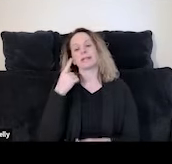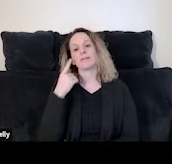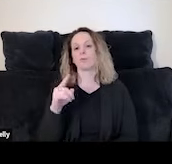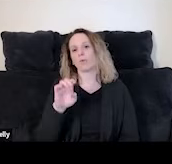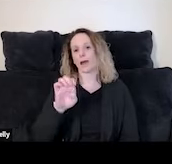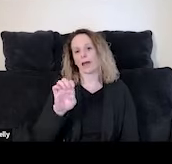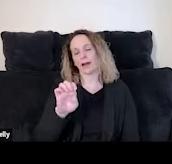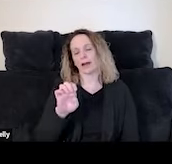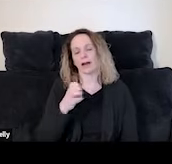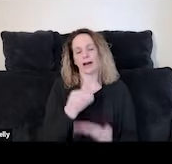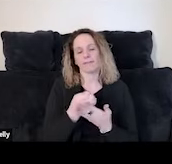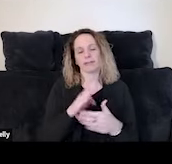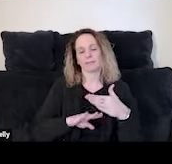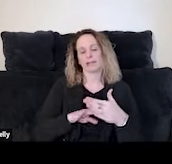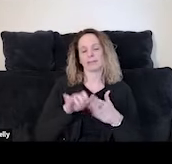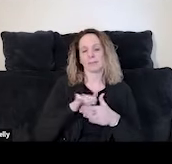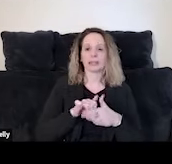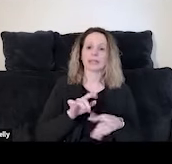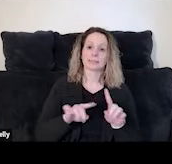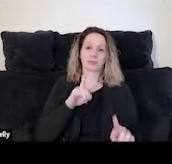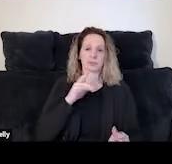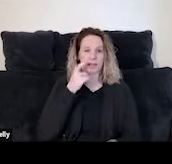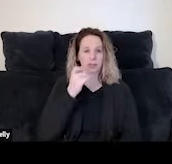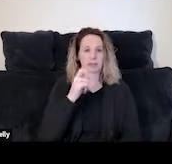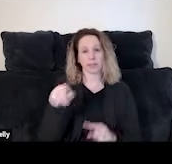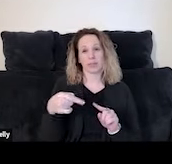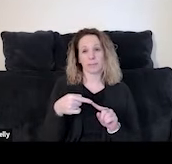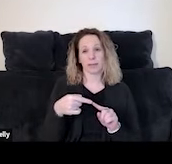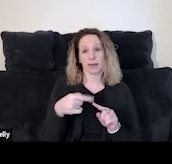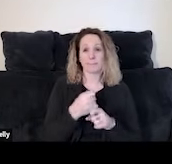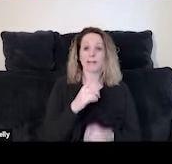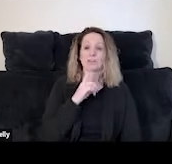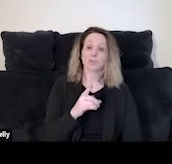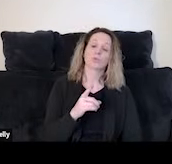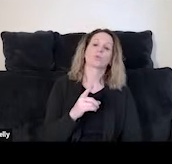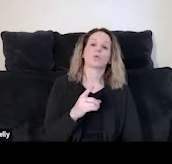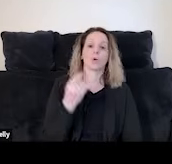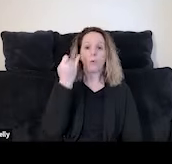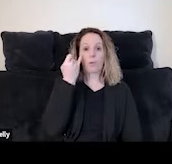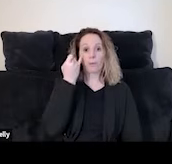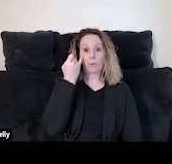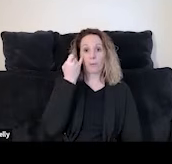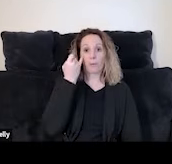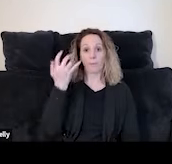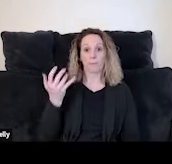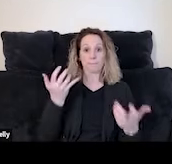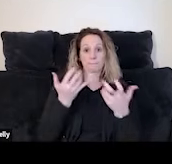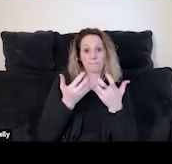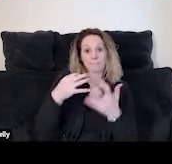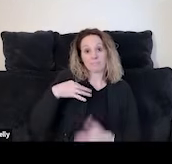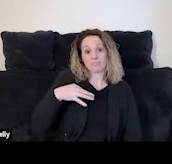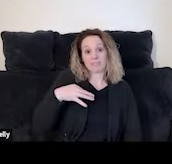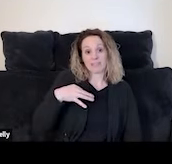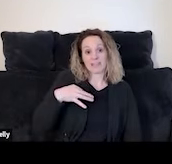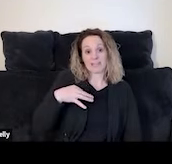practice. Mostly, though, we were very interested in making sure that if we lifted up a benefit and we